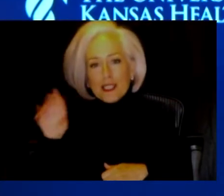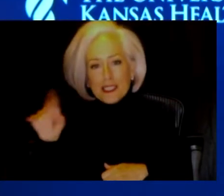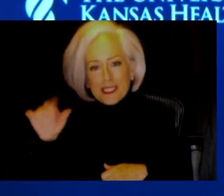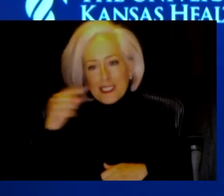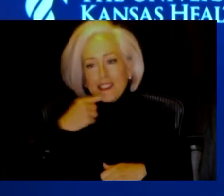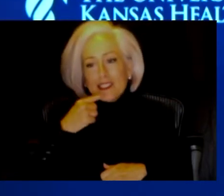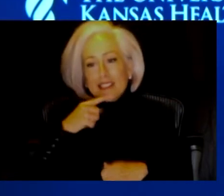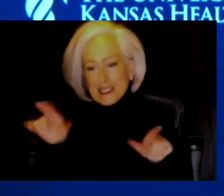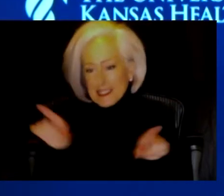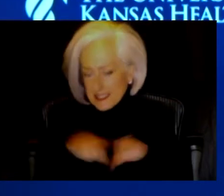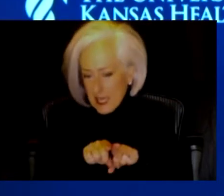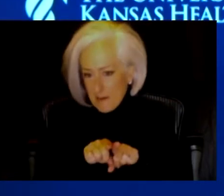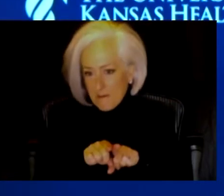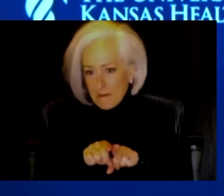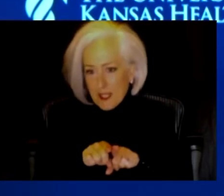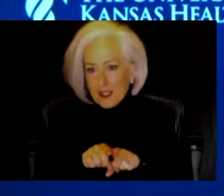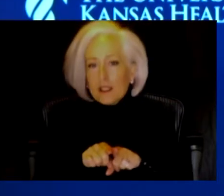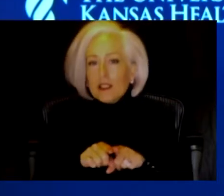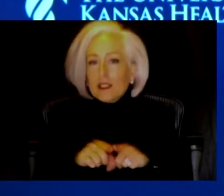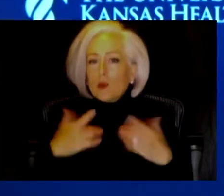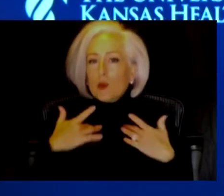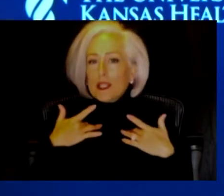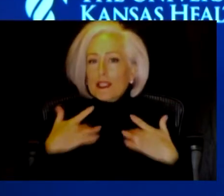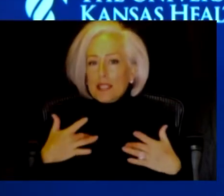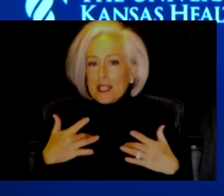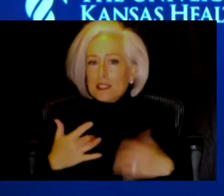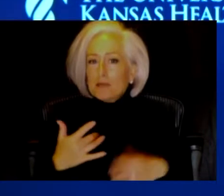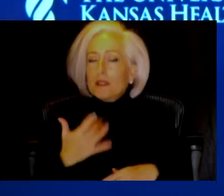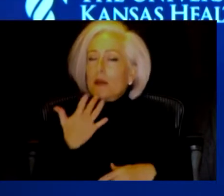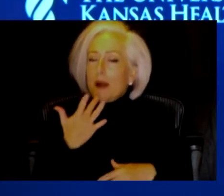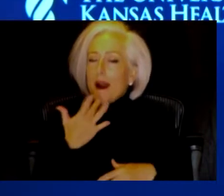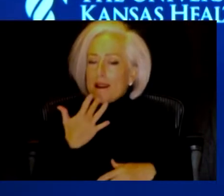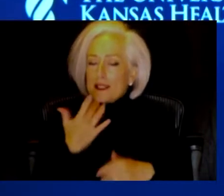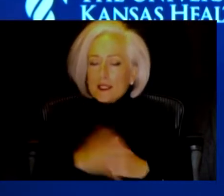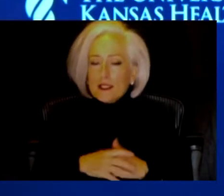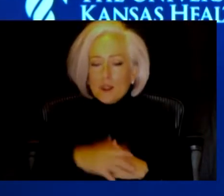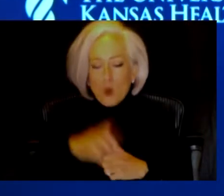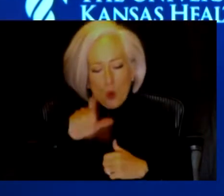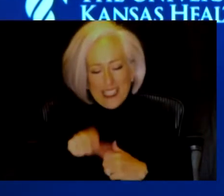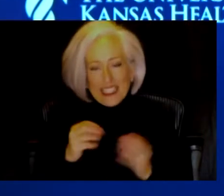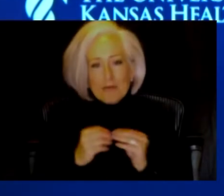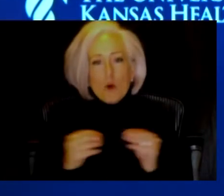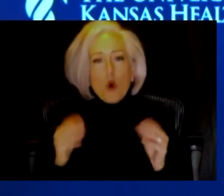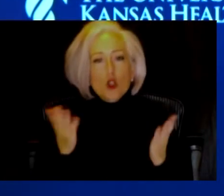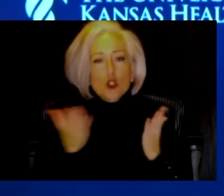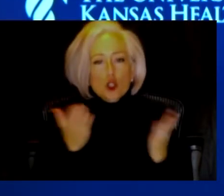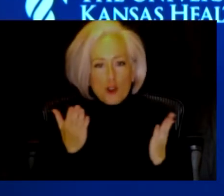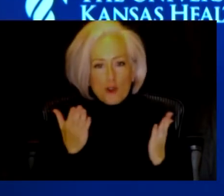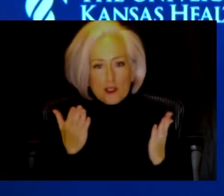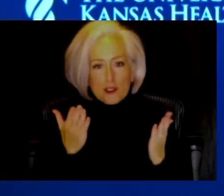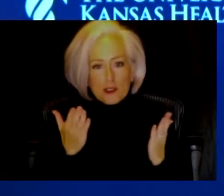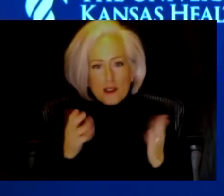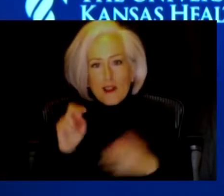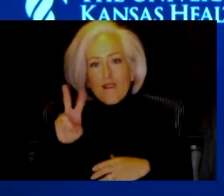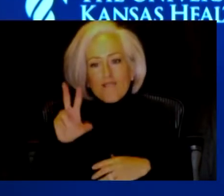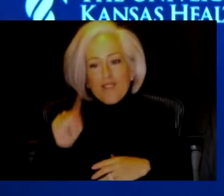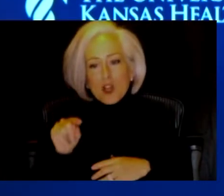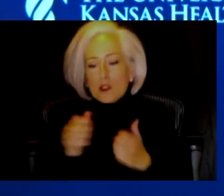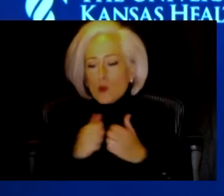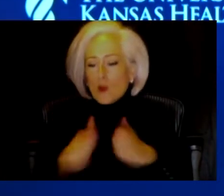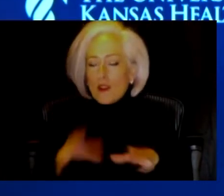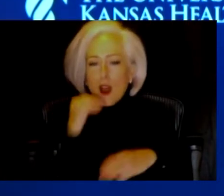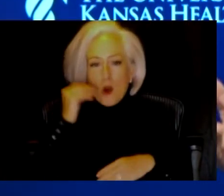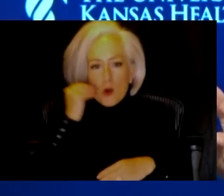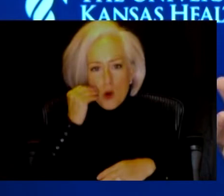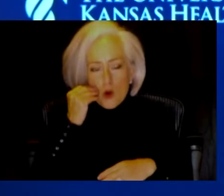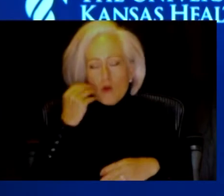But with my experiences, I think we need more services. There, veteran homelessness, which we've been talking about, is